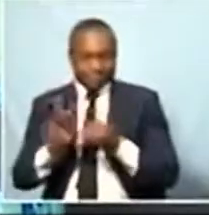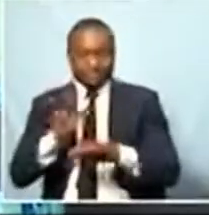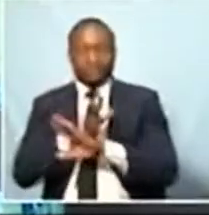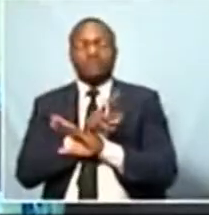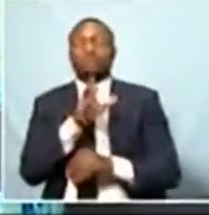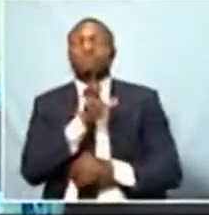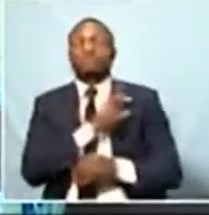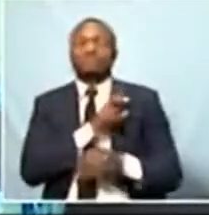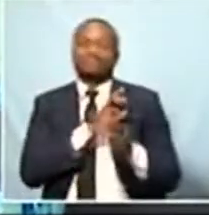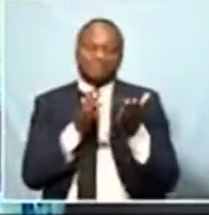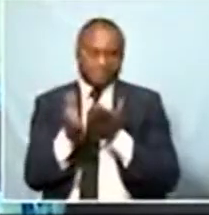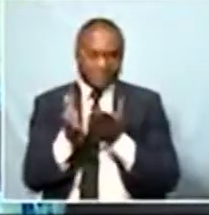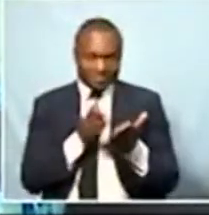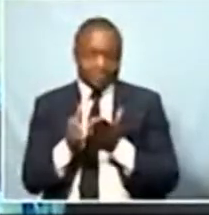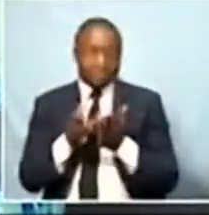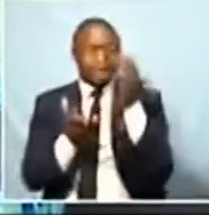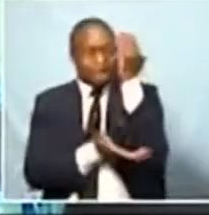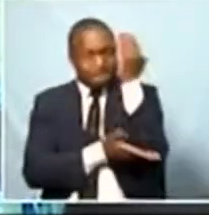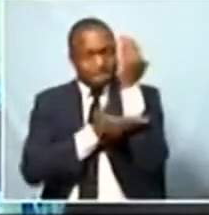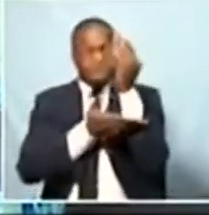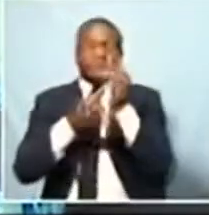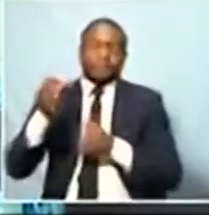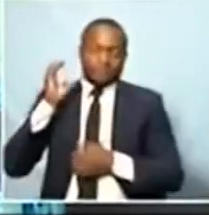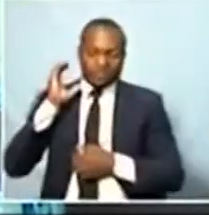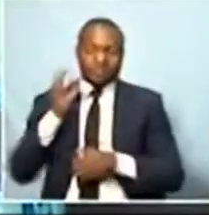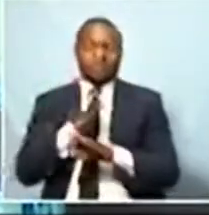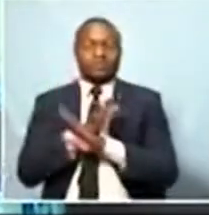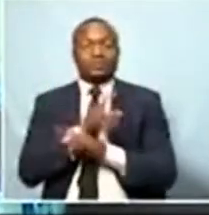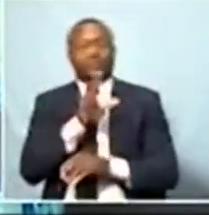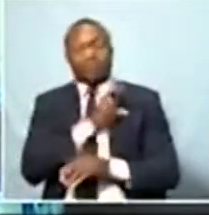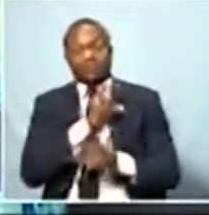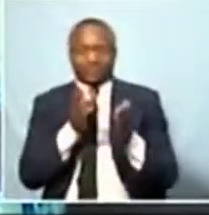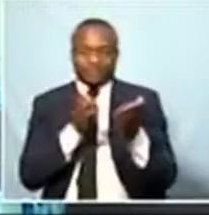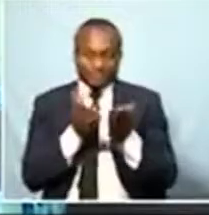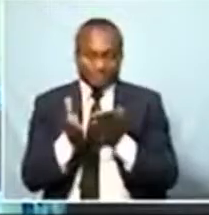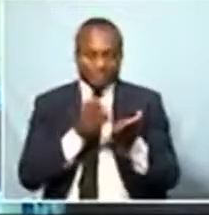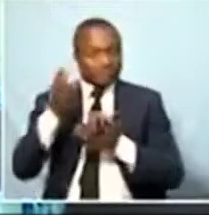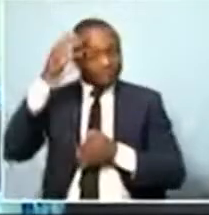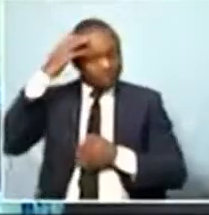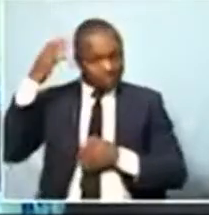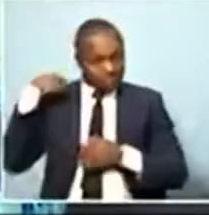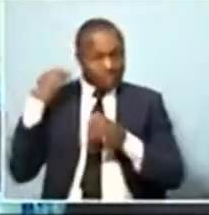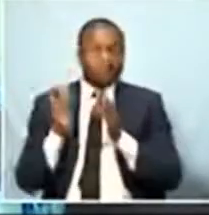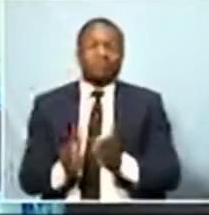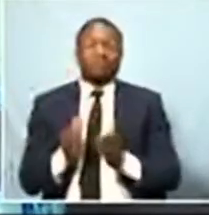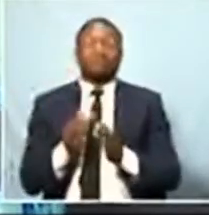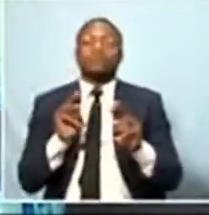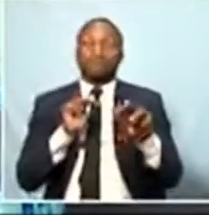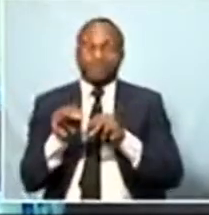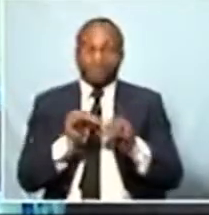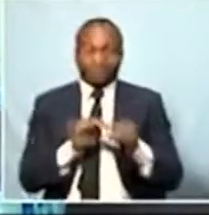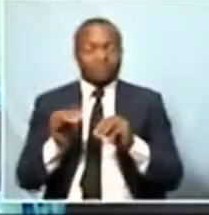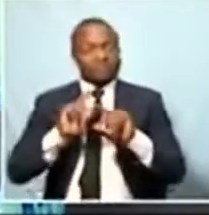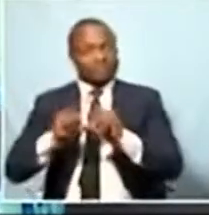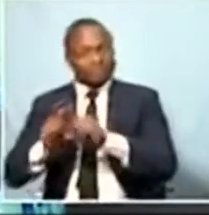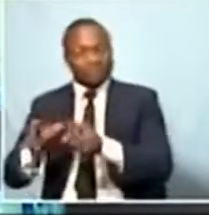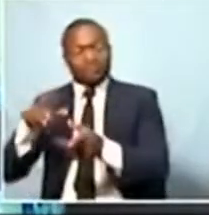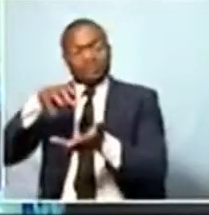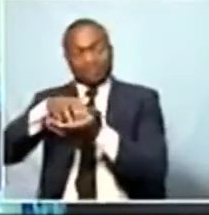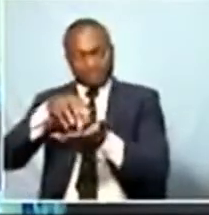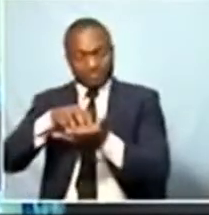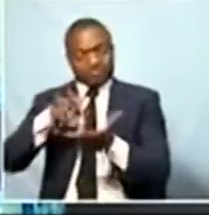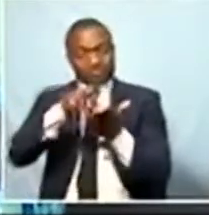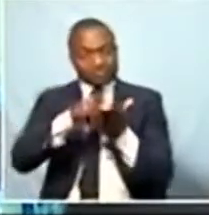Police Service Commission to enhance the capacity of the Zambia Police Service officers in the management of various cases that